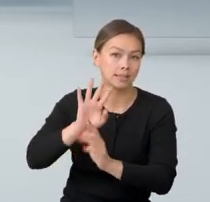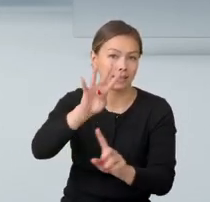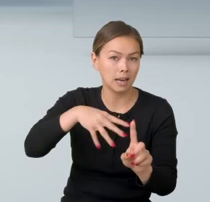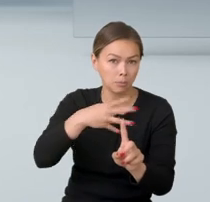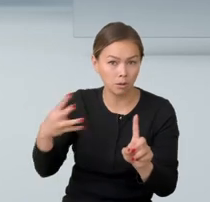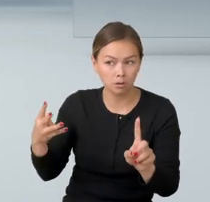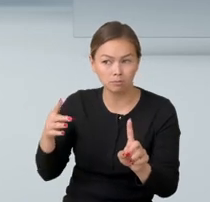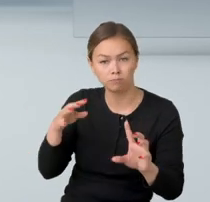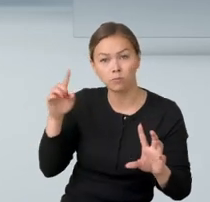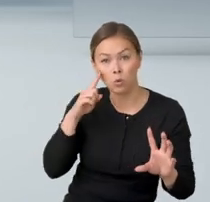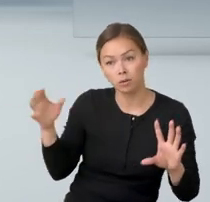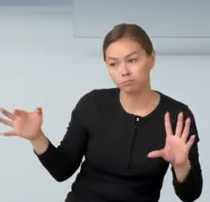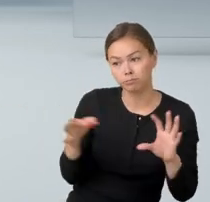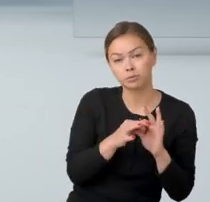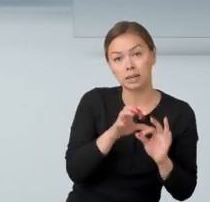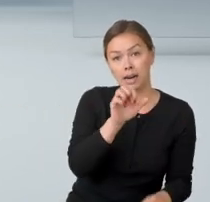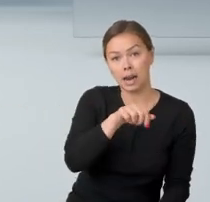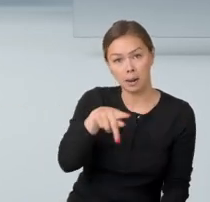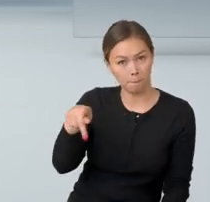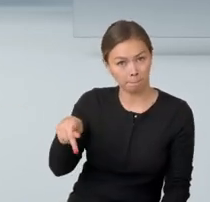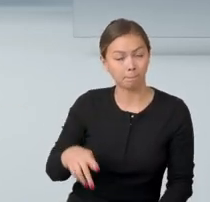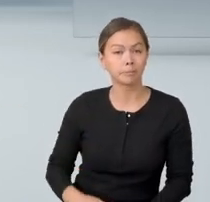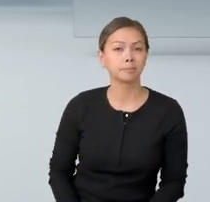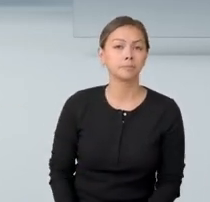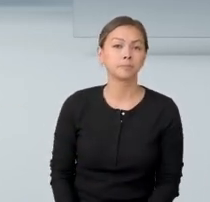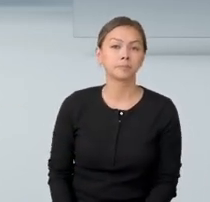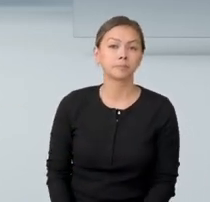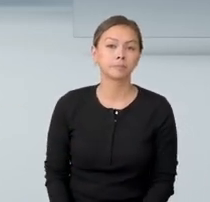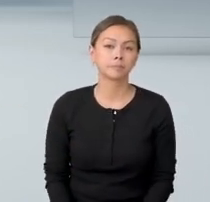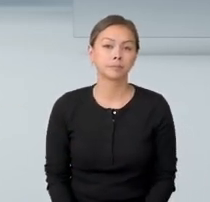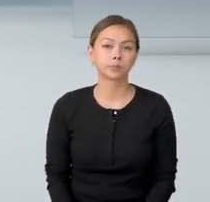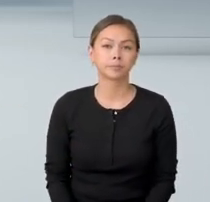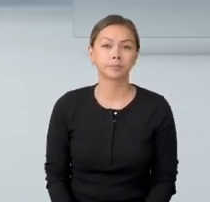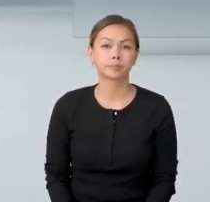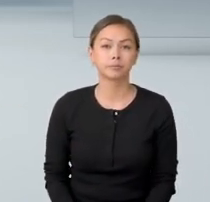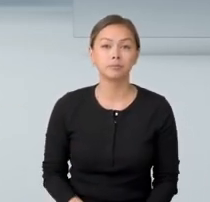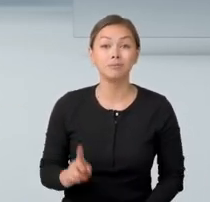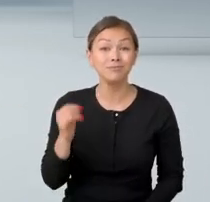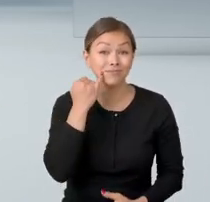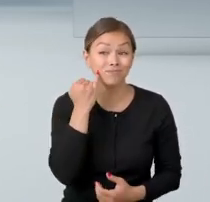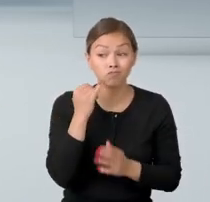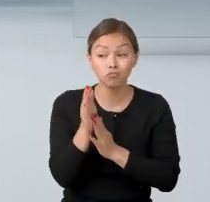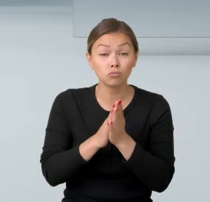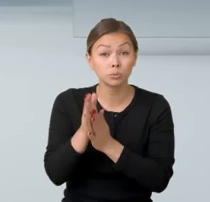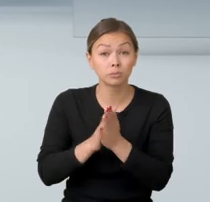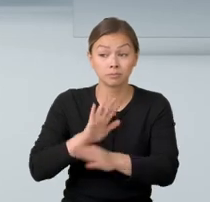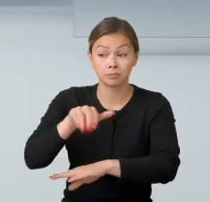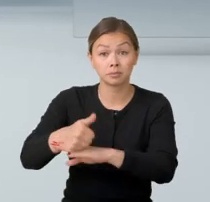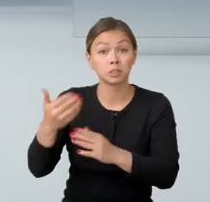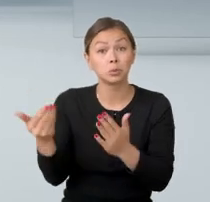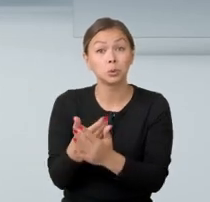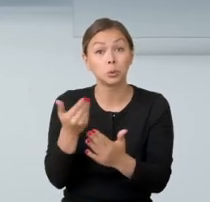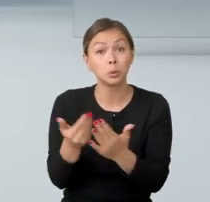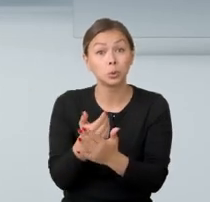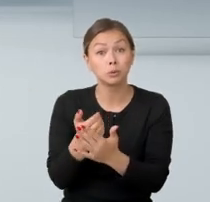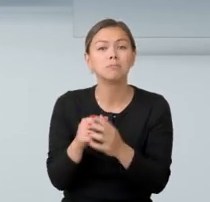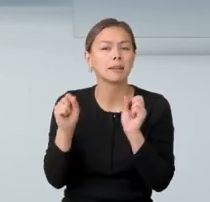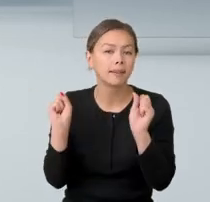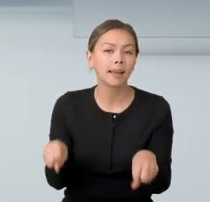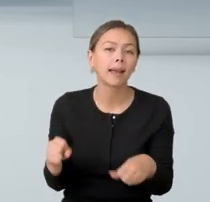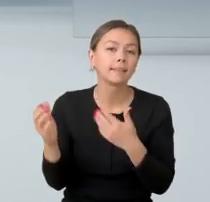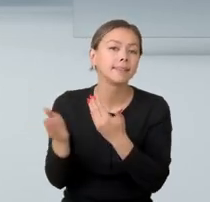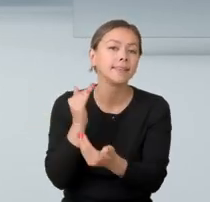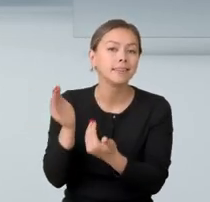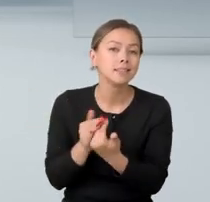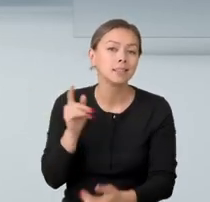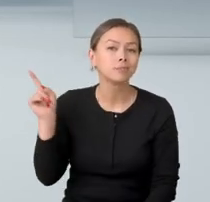table for us to use in our uh application as you can see I can easily create a